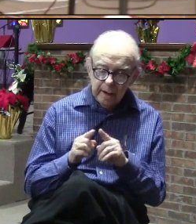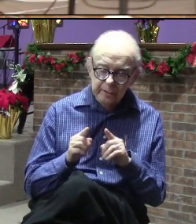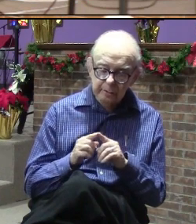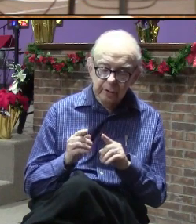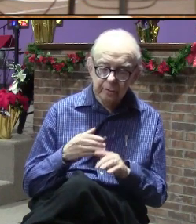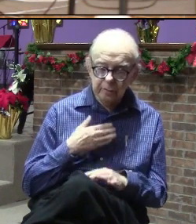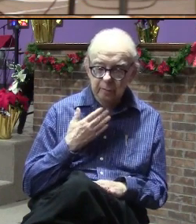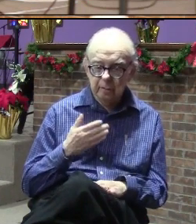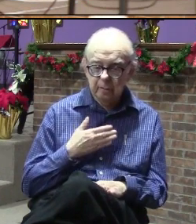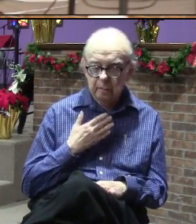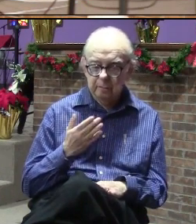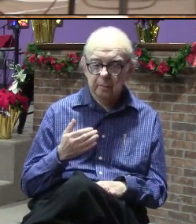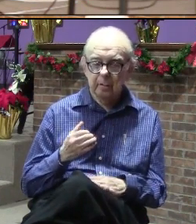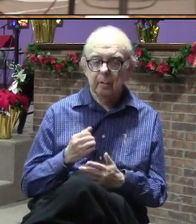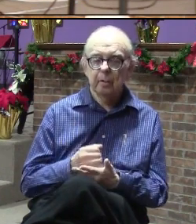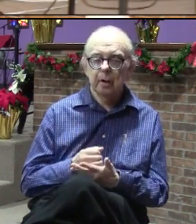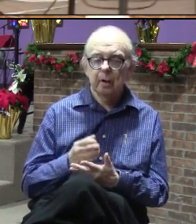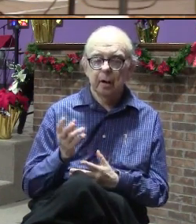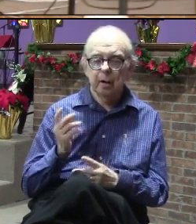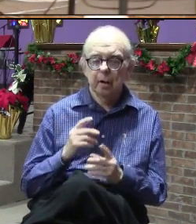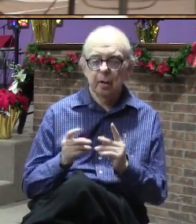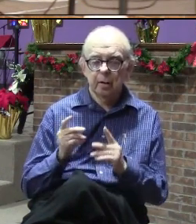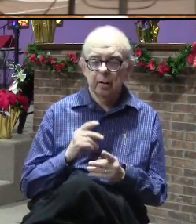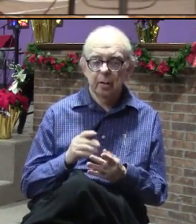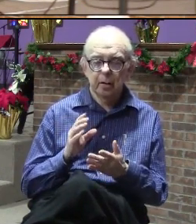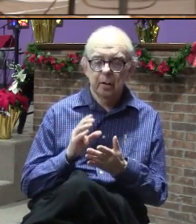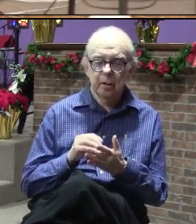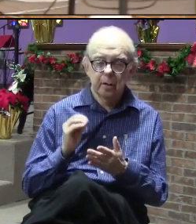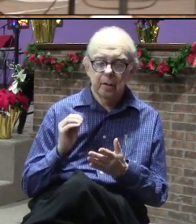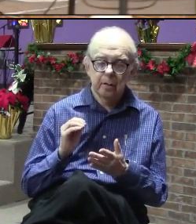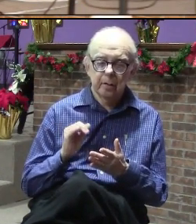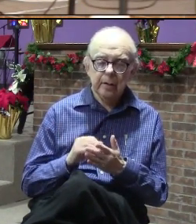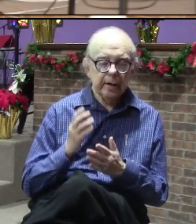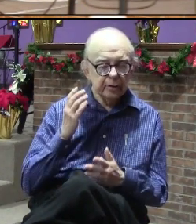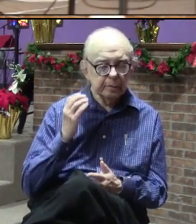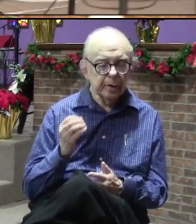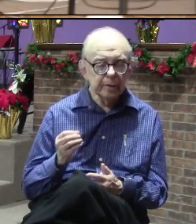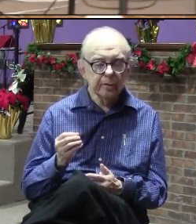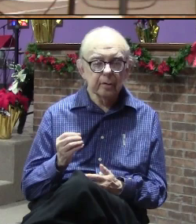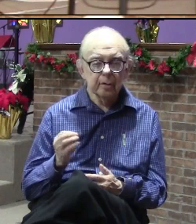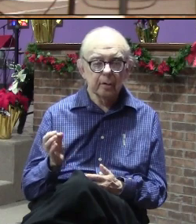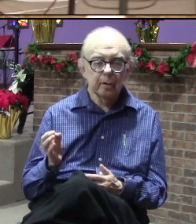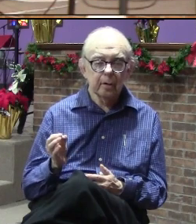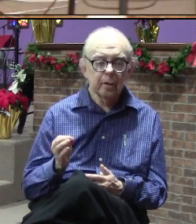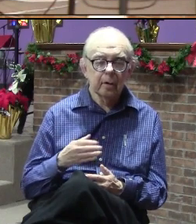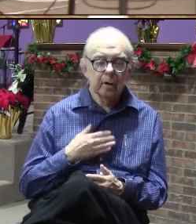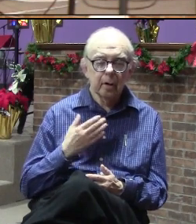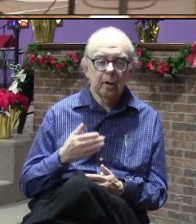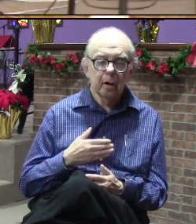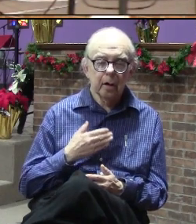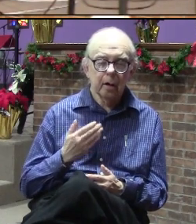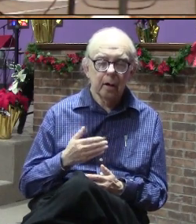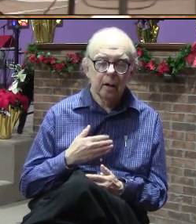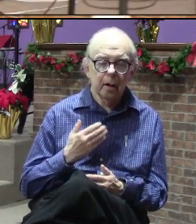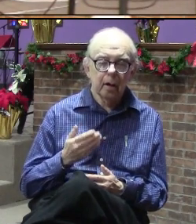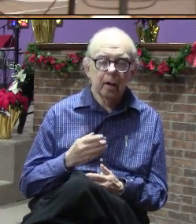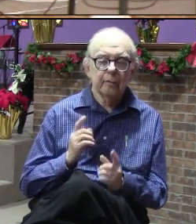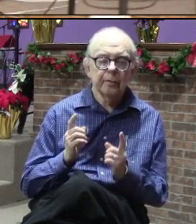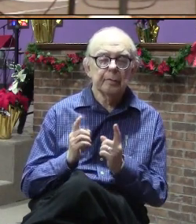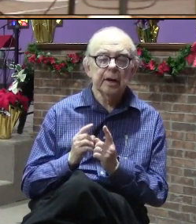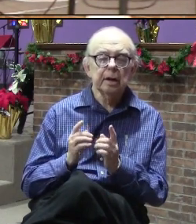joy to help other people learn the experience of the joy of meeting